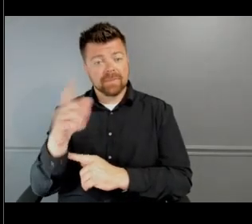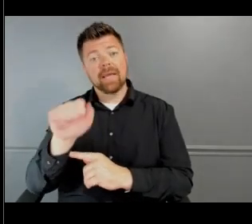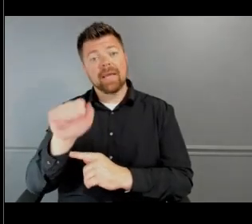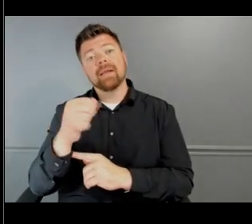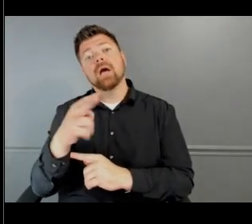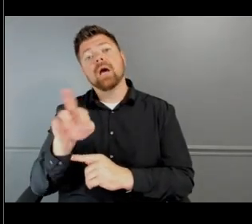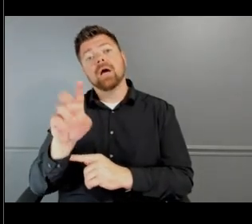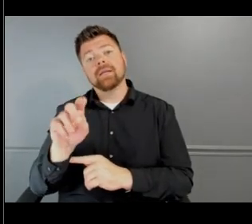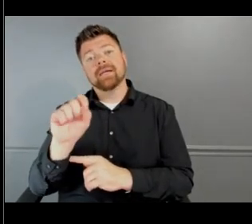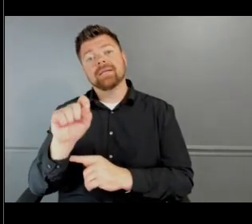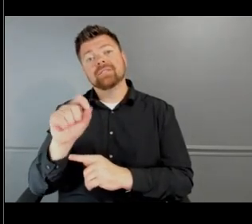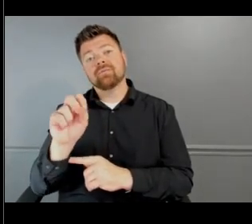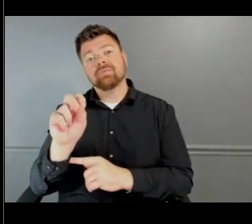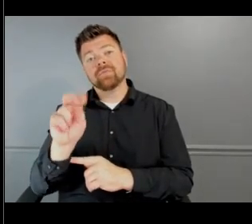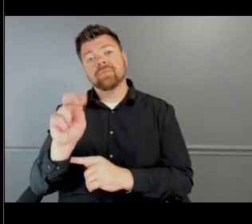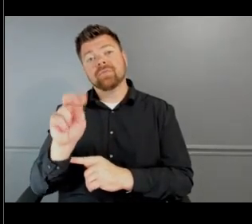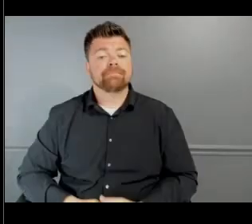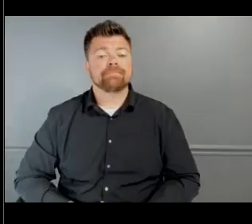fairhousingfirst@hud.gov.